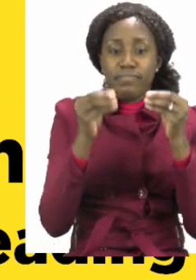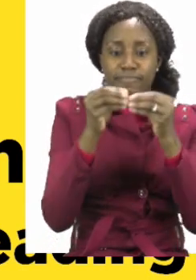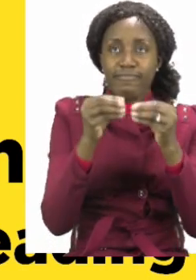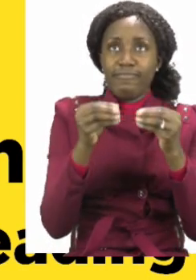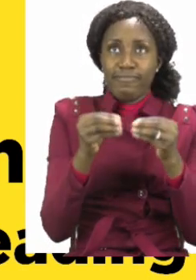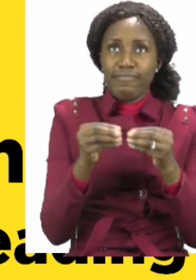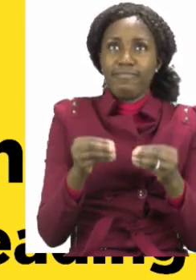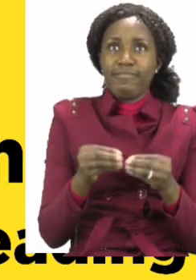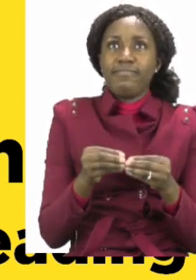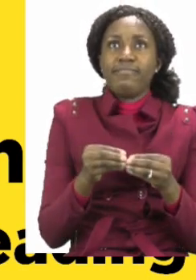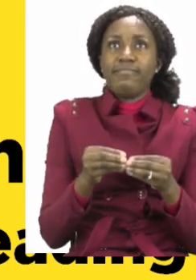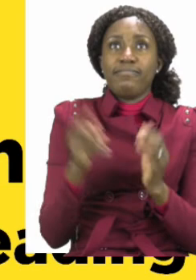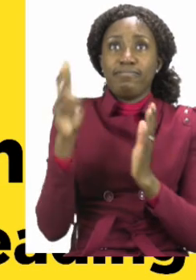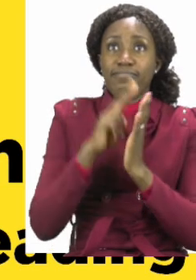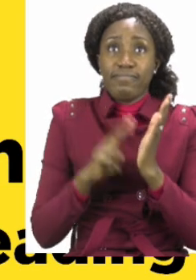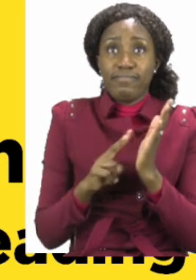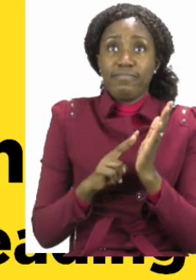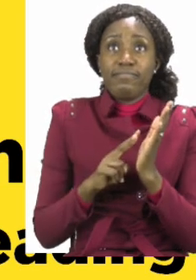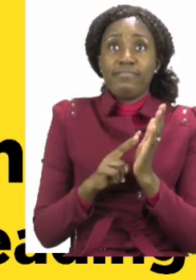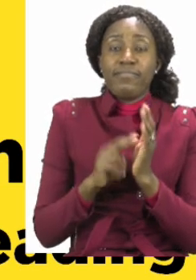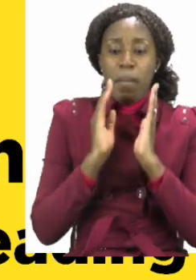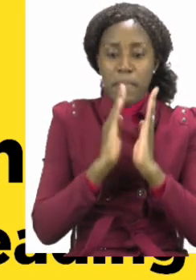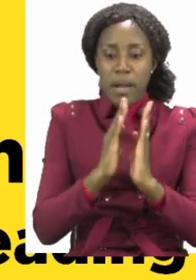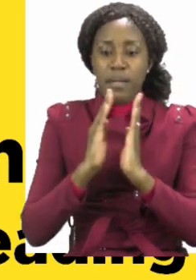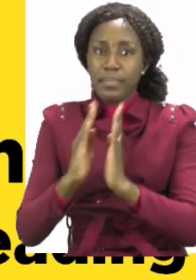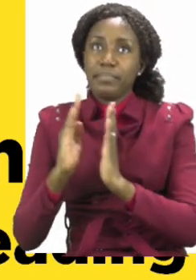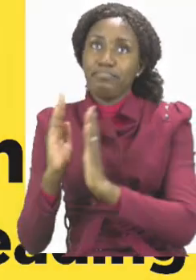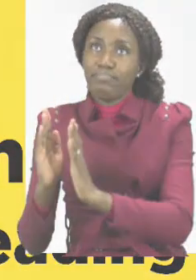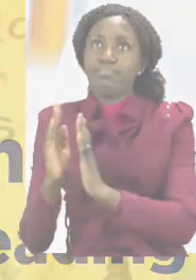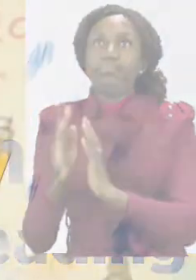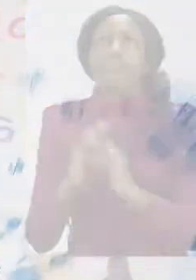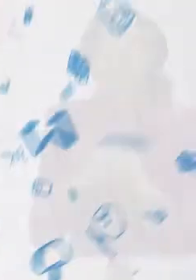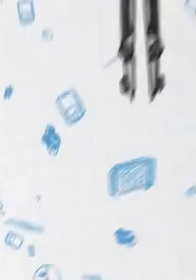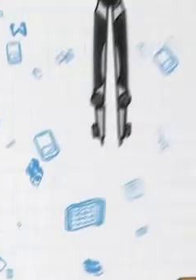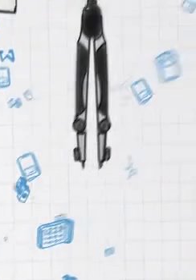collage, reading, and sequencing.